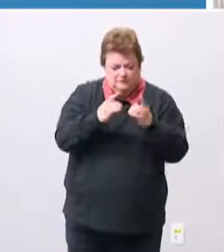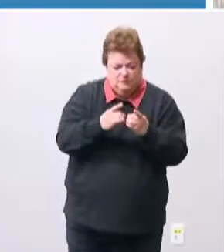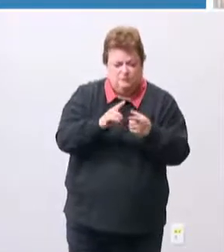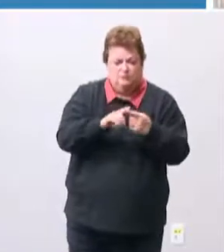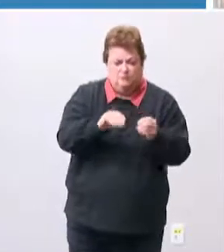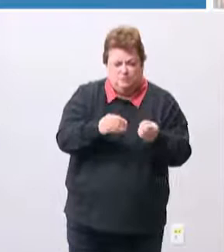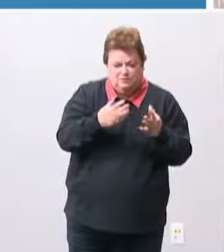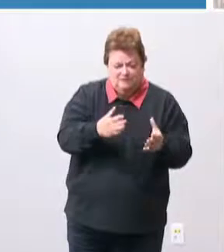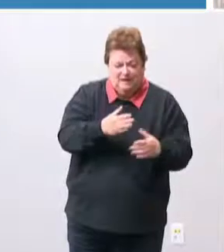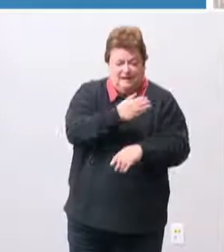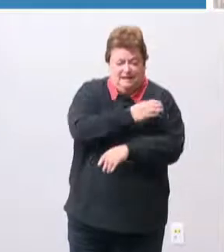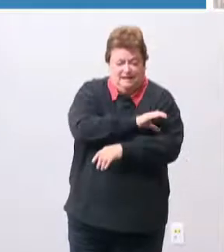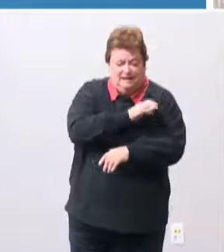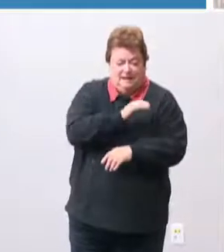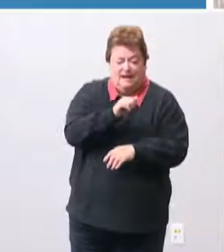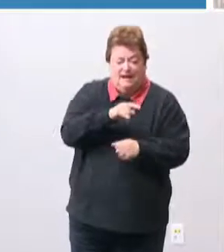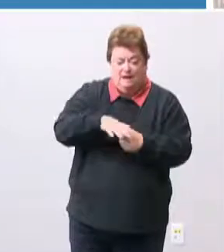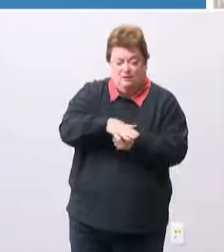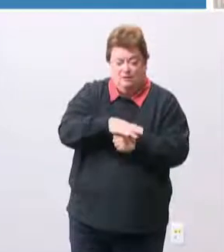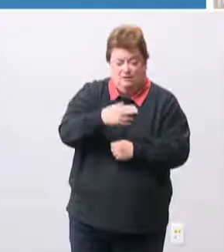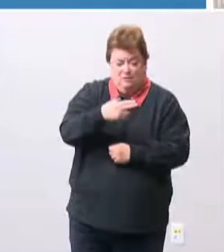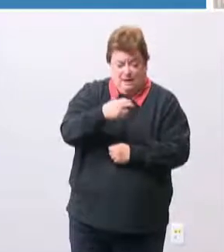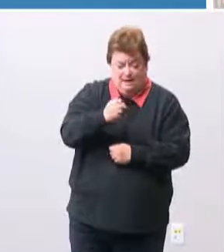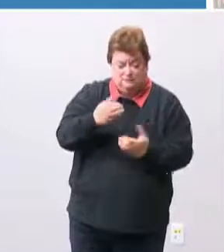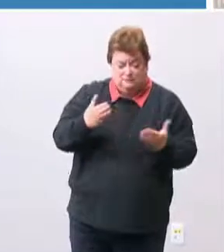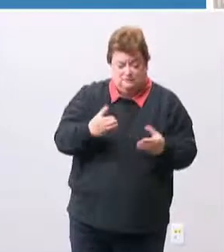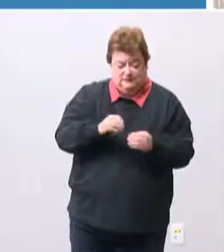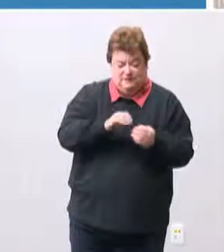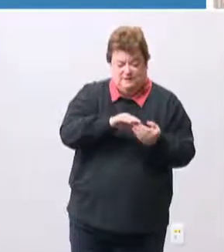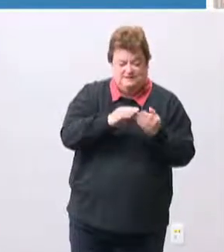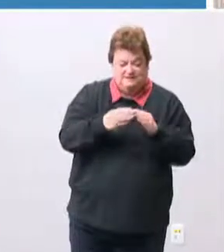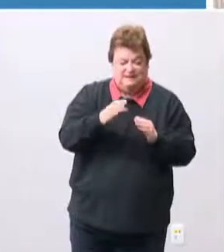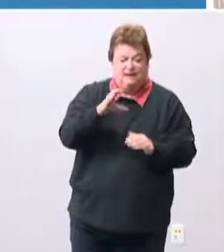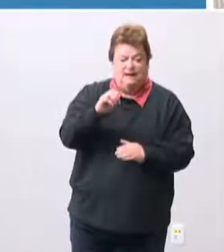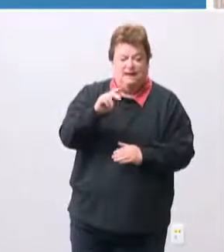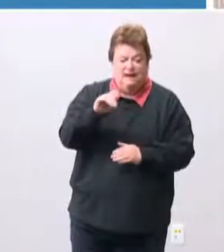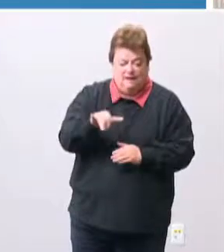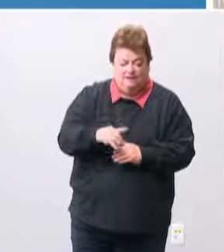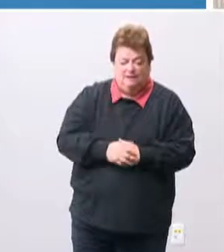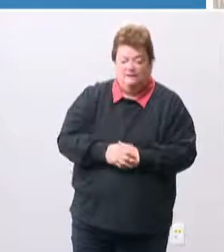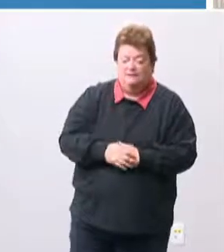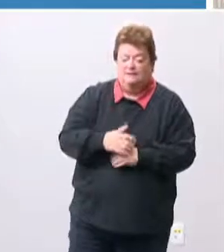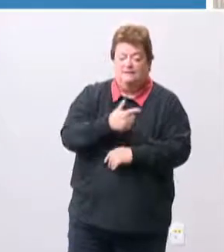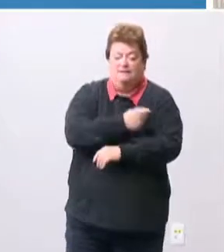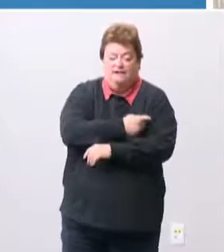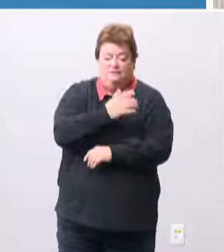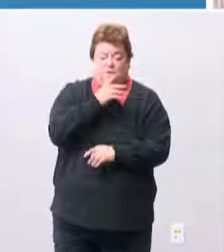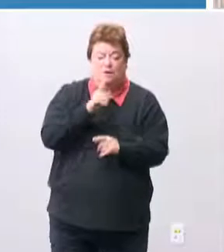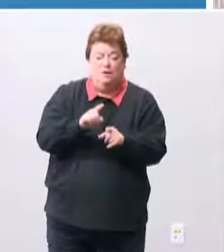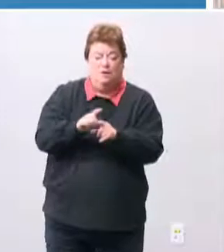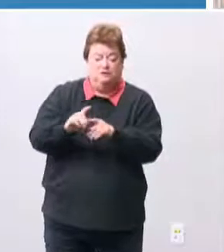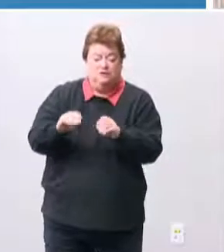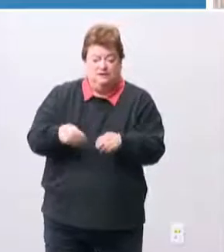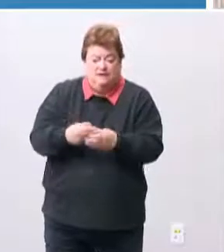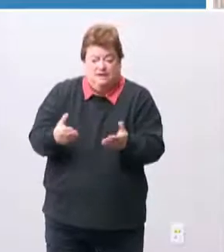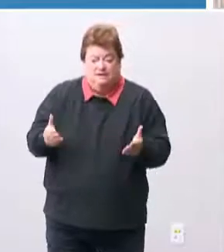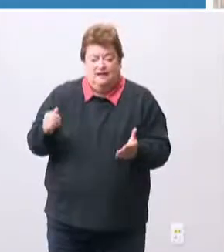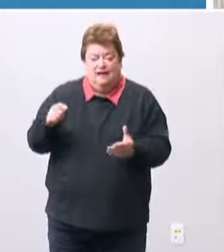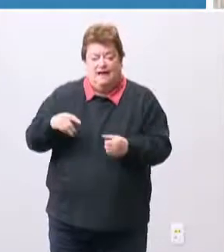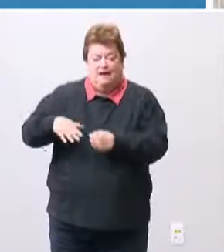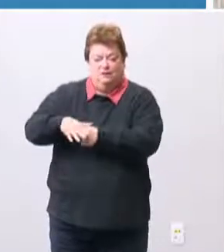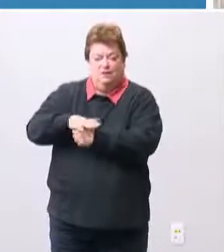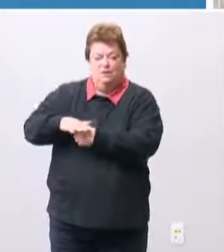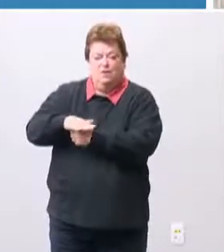vaccination clinics at the local high schools within the city and county. Vaccine will also be provided at local